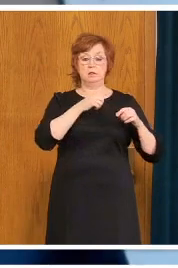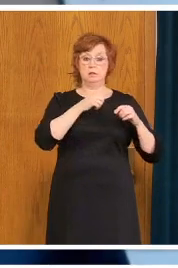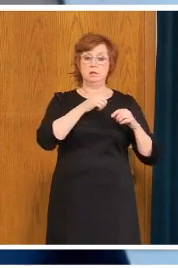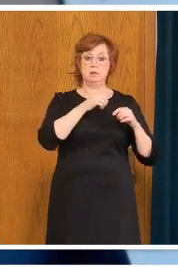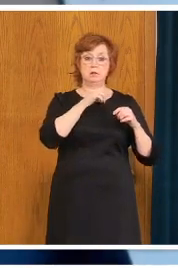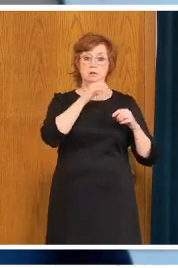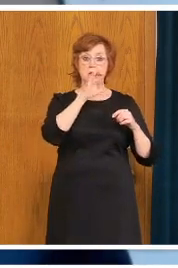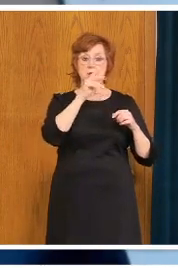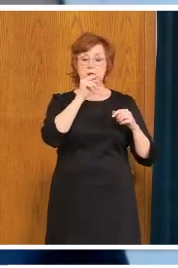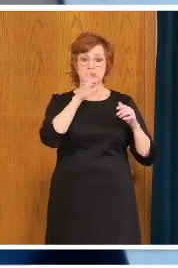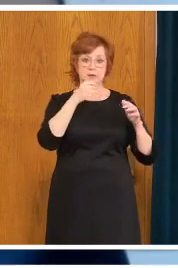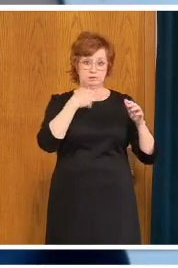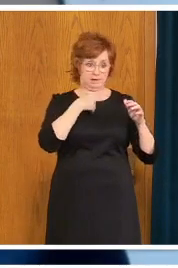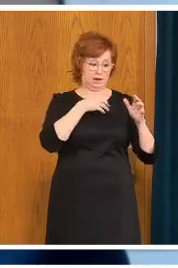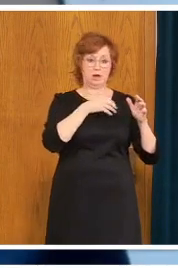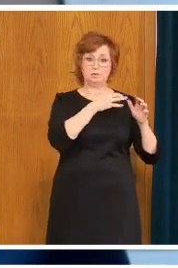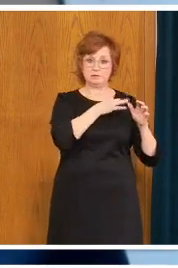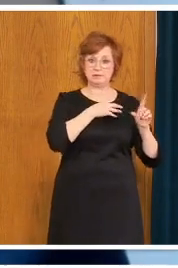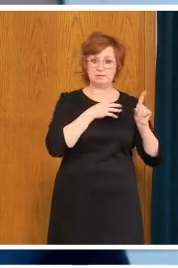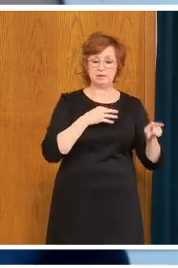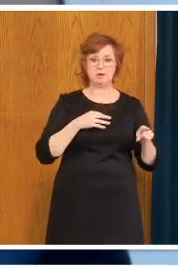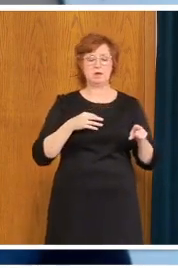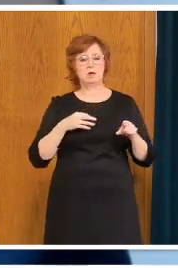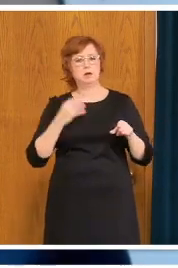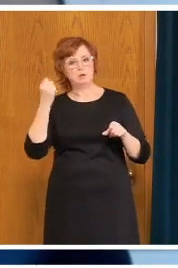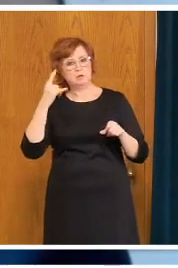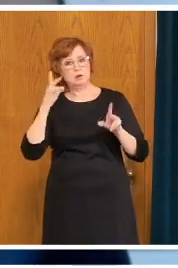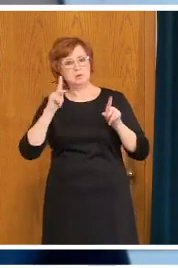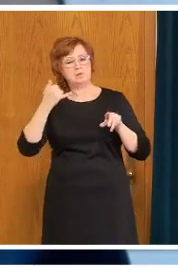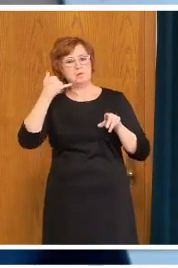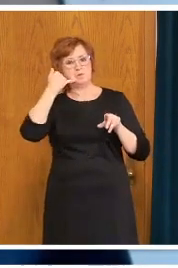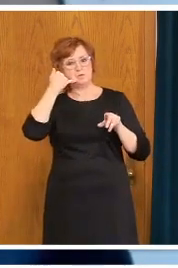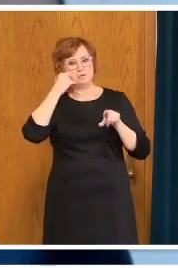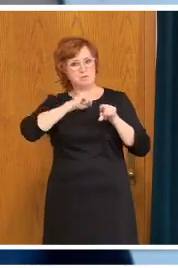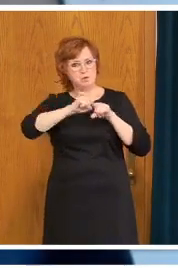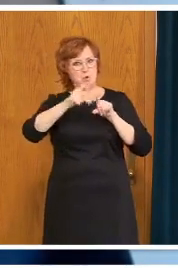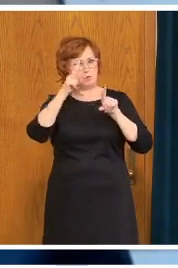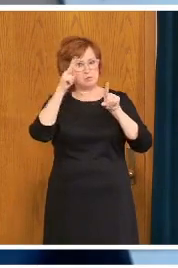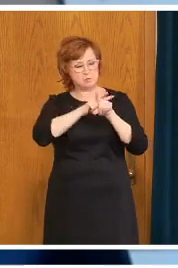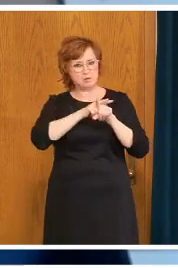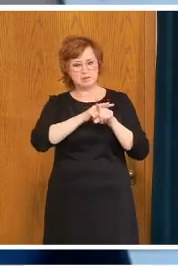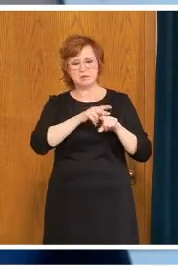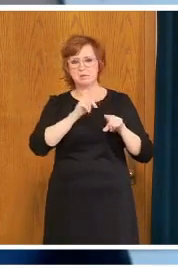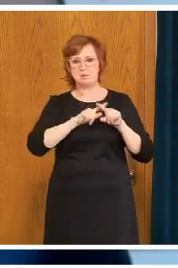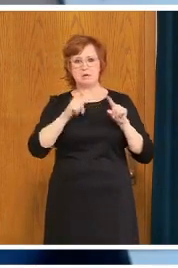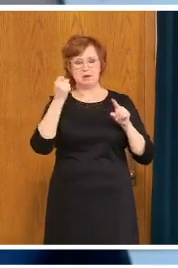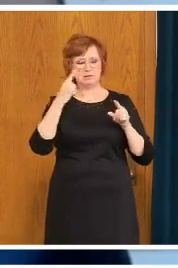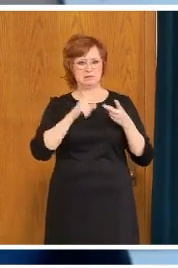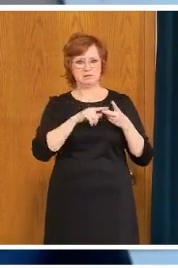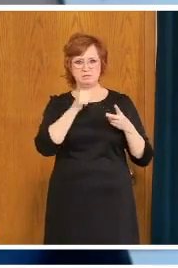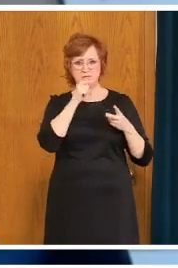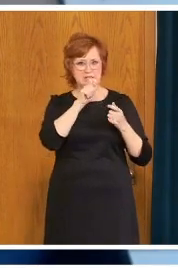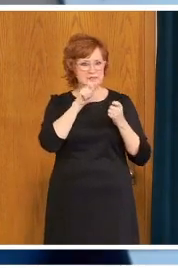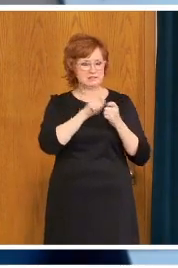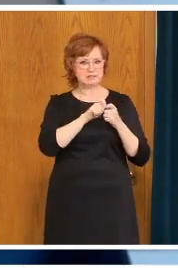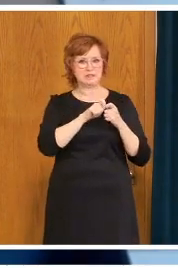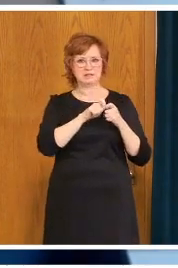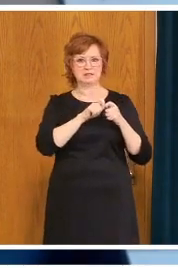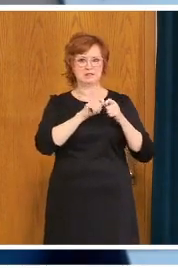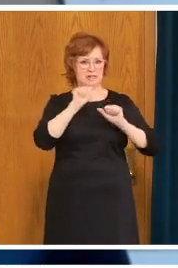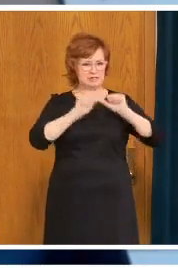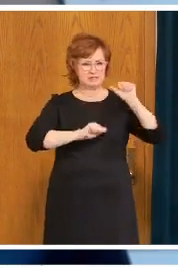So when people book appointments, we don't always have information with respect to what their medical history might look like. So that's why those assessments, both